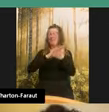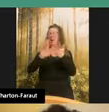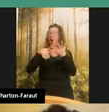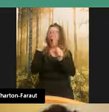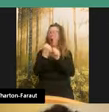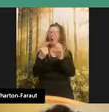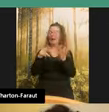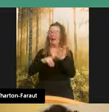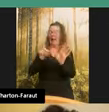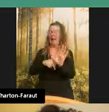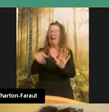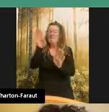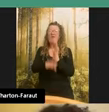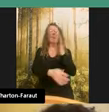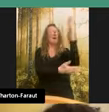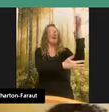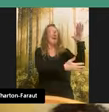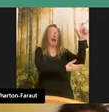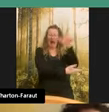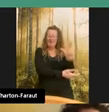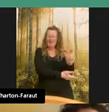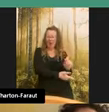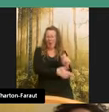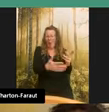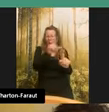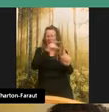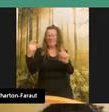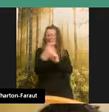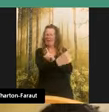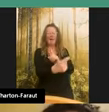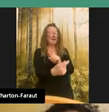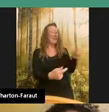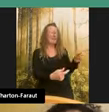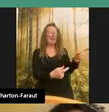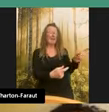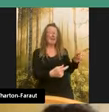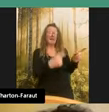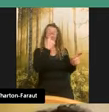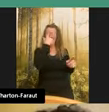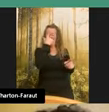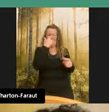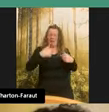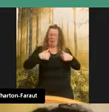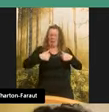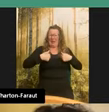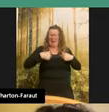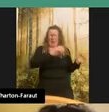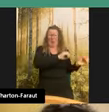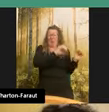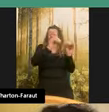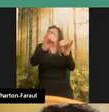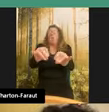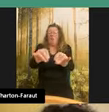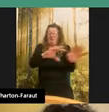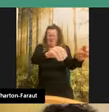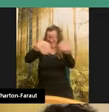felled in Africa or in the Caribbean, because we know that we were moved twice, and both of our healthcare spaces,